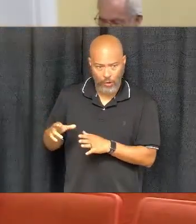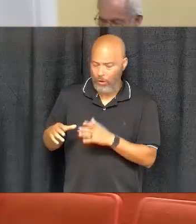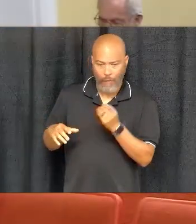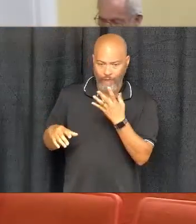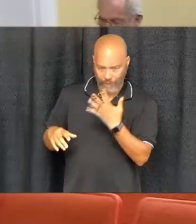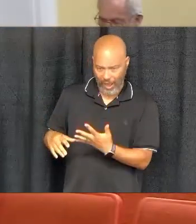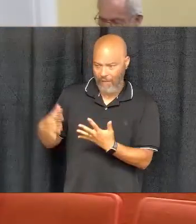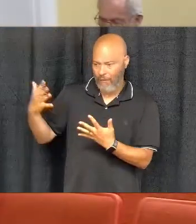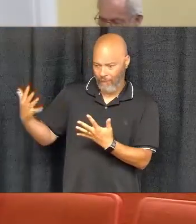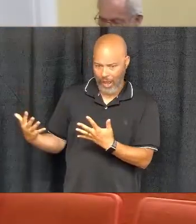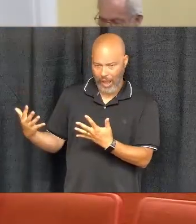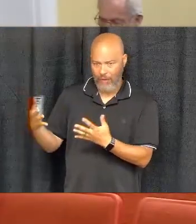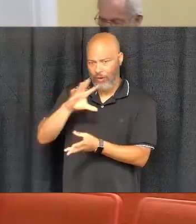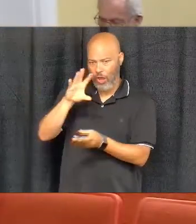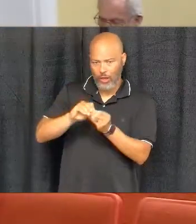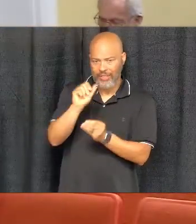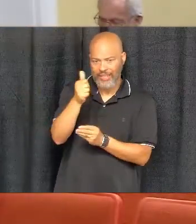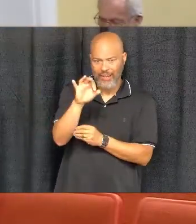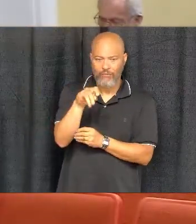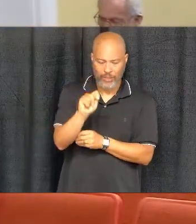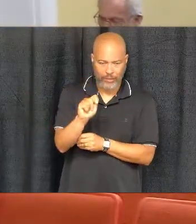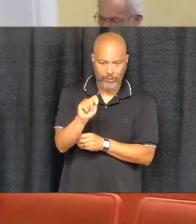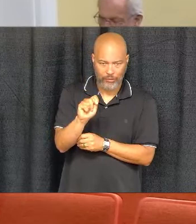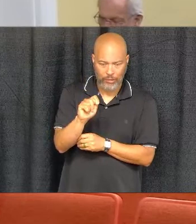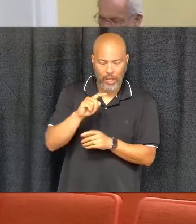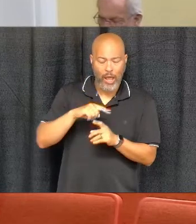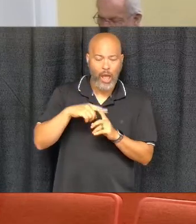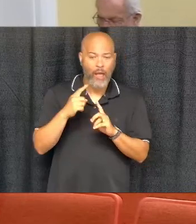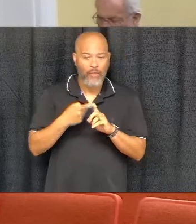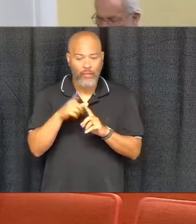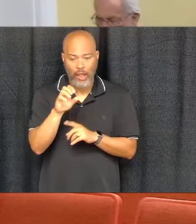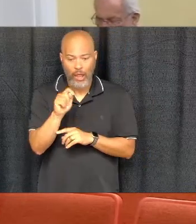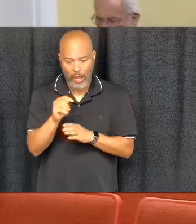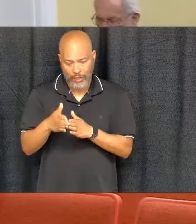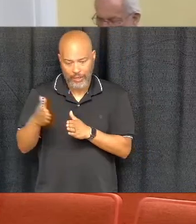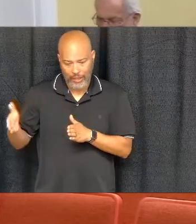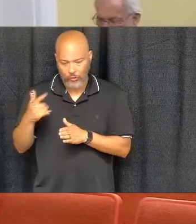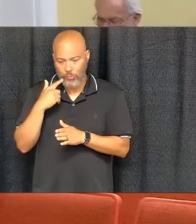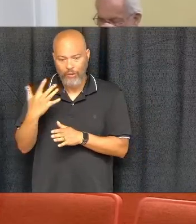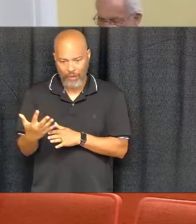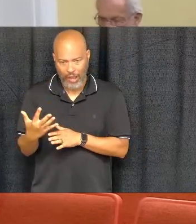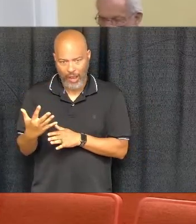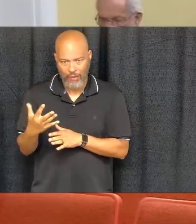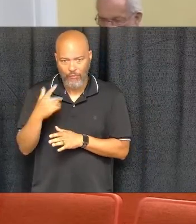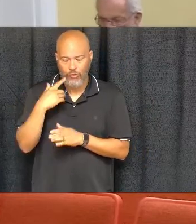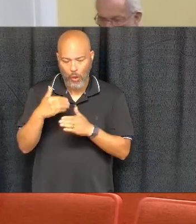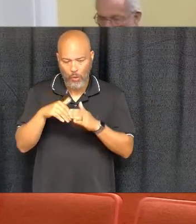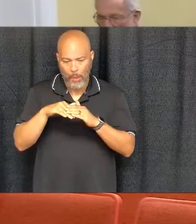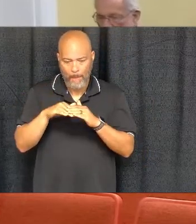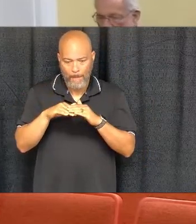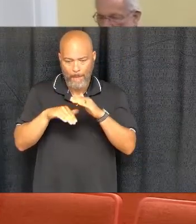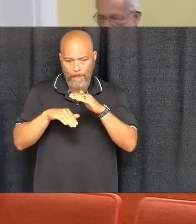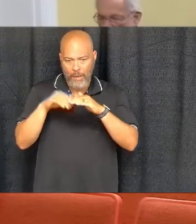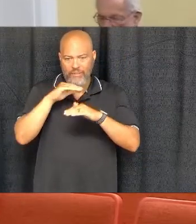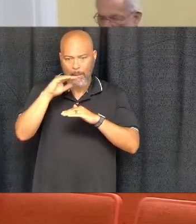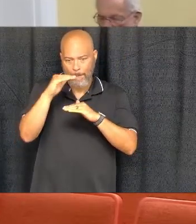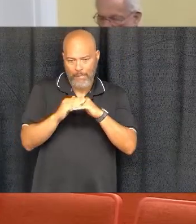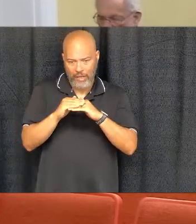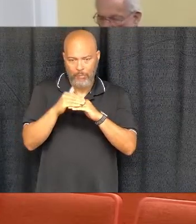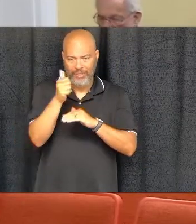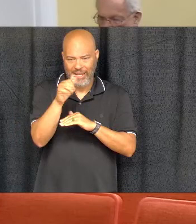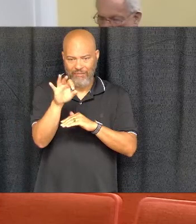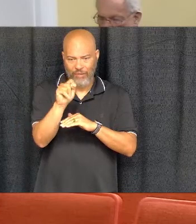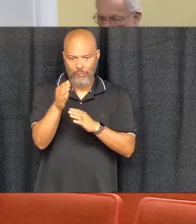side. Five So each it's a side, total so of it's 10 10? feet. Okay, And then the lot next to you would be 5 feet as well, so it's a minimum of 10 feet between the buildings.